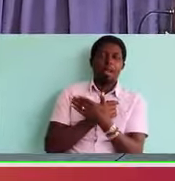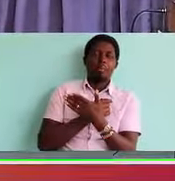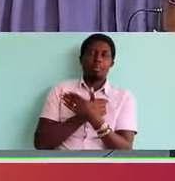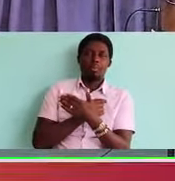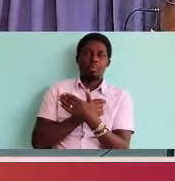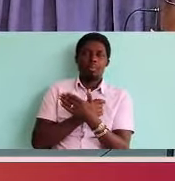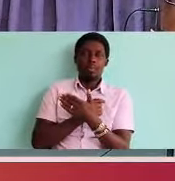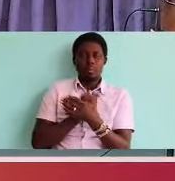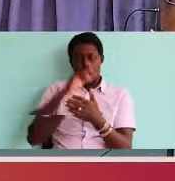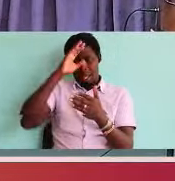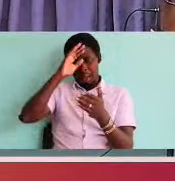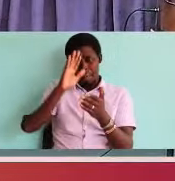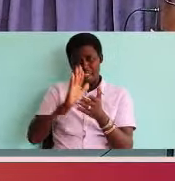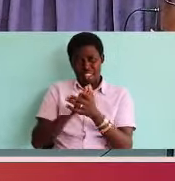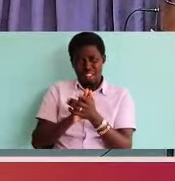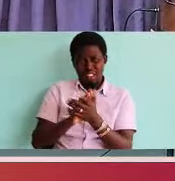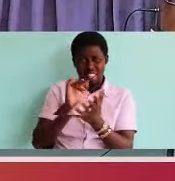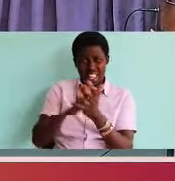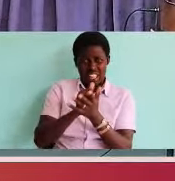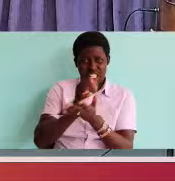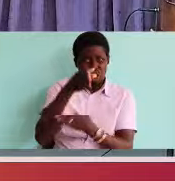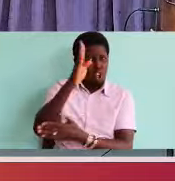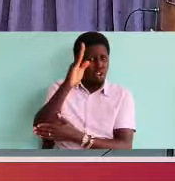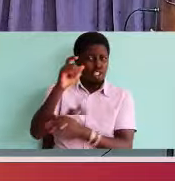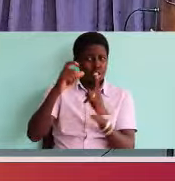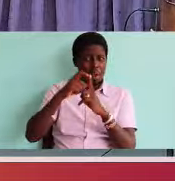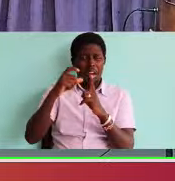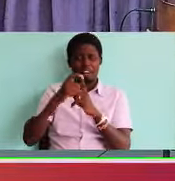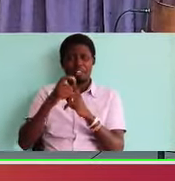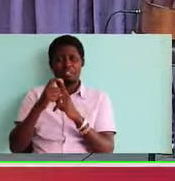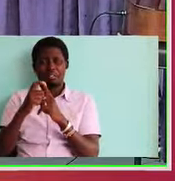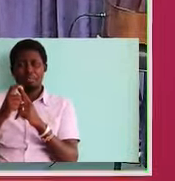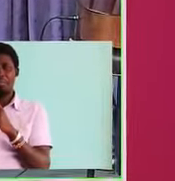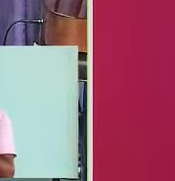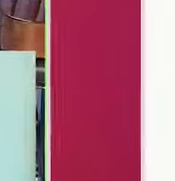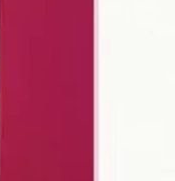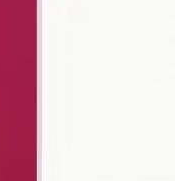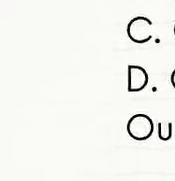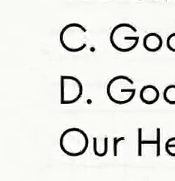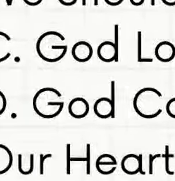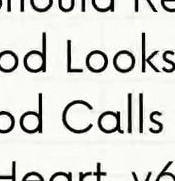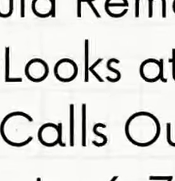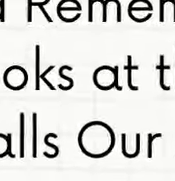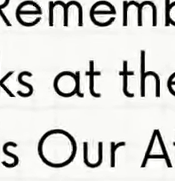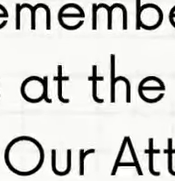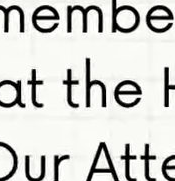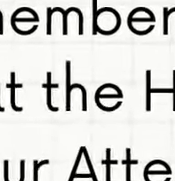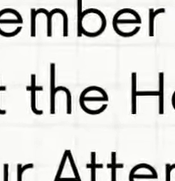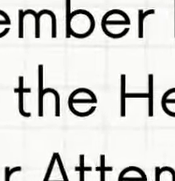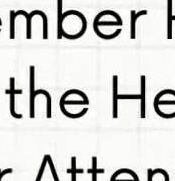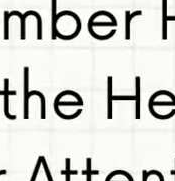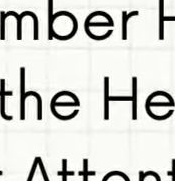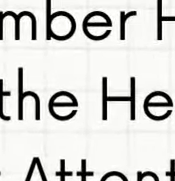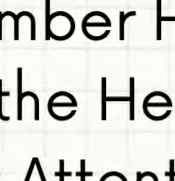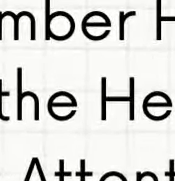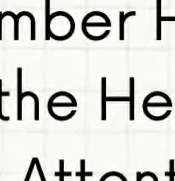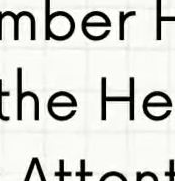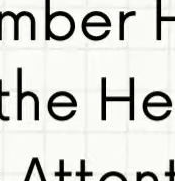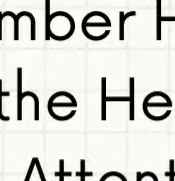And I believe this is the word of God that he laid in my heart, or he impressed in my heart. And these